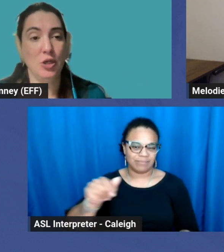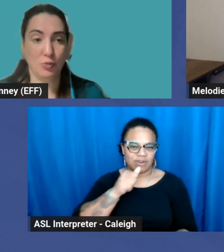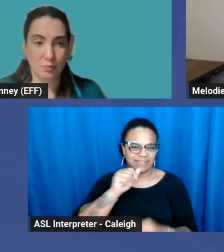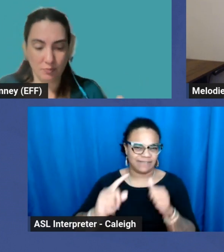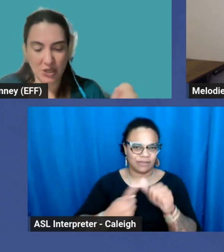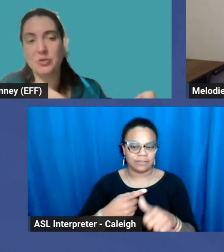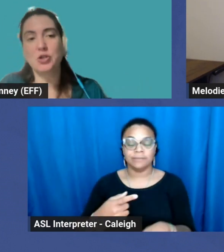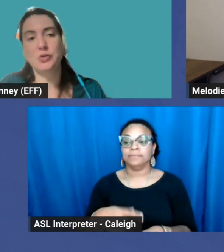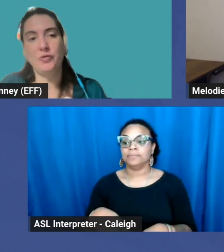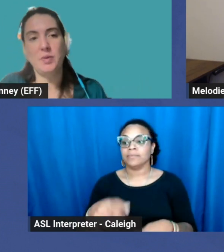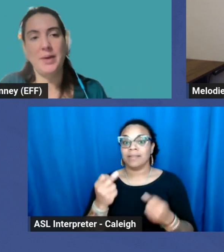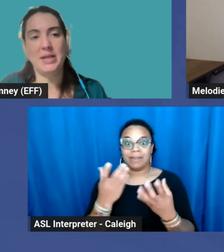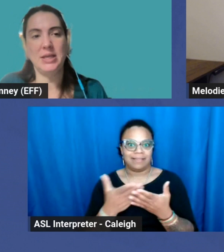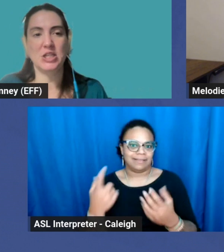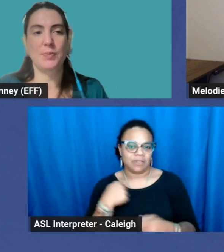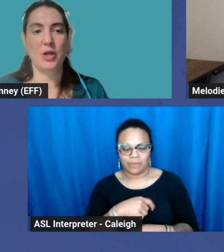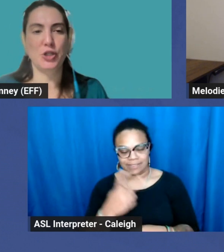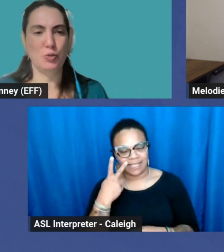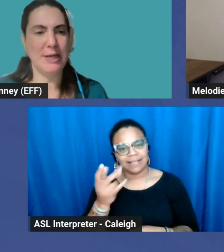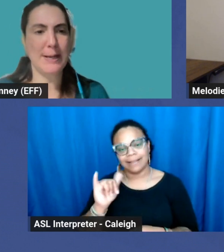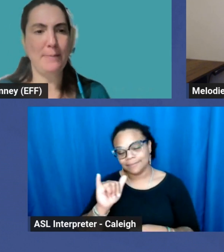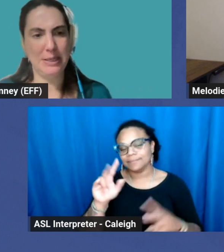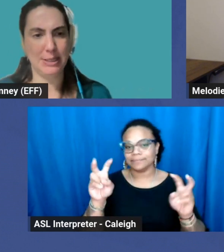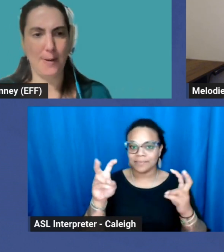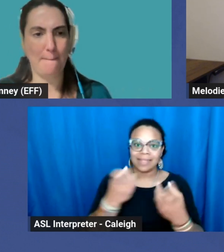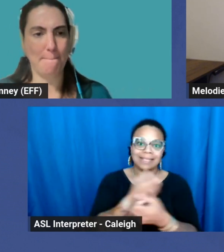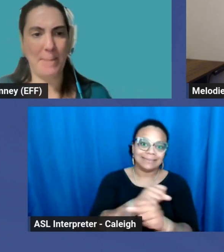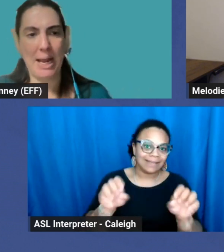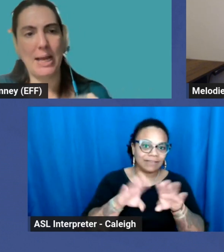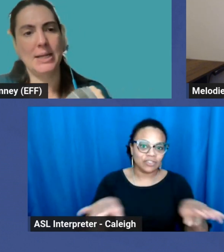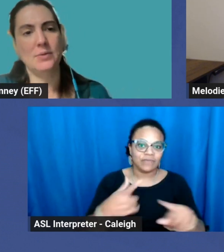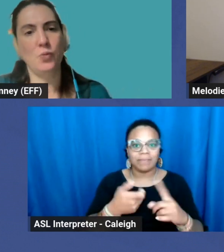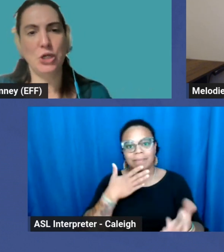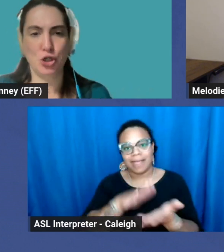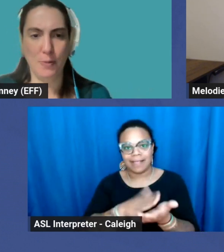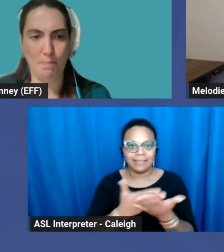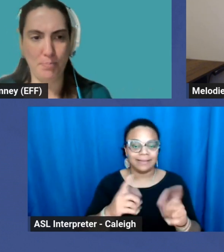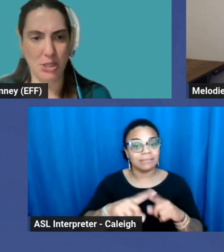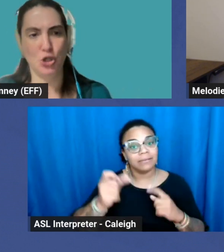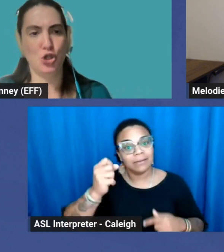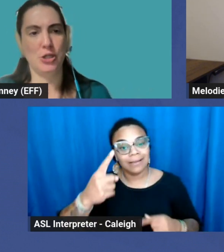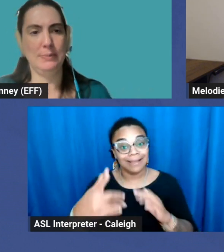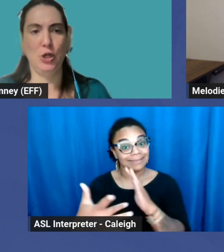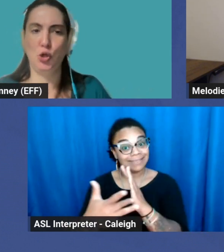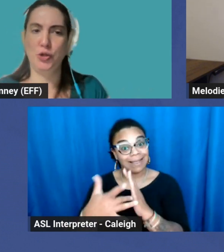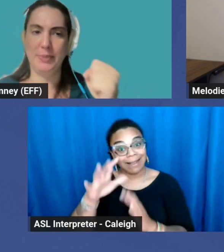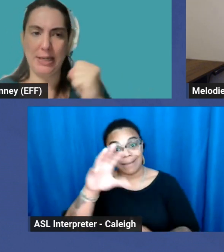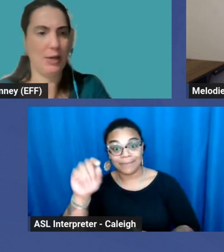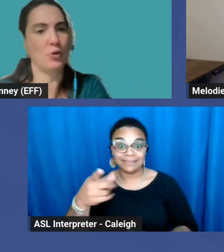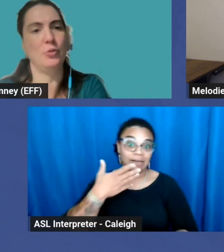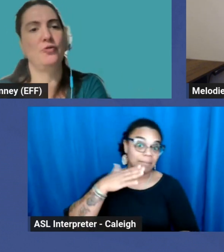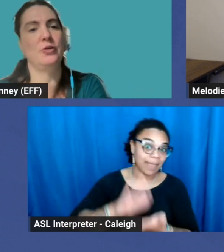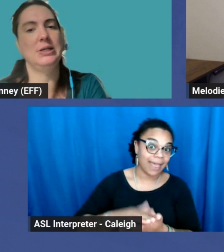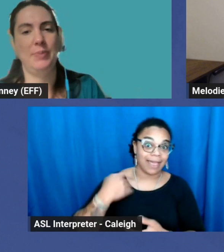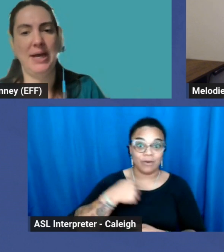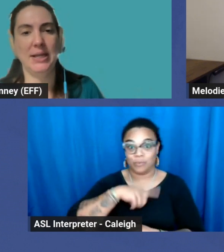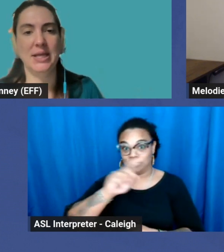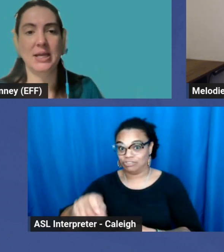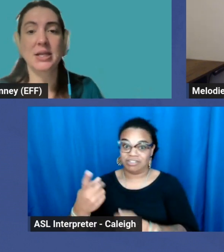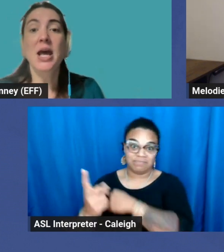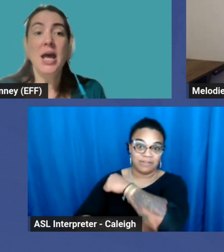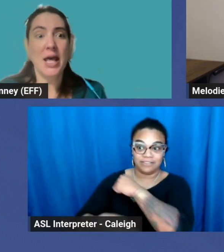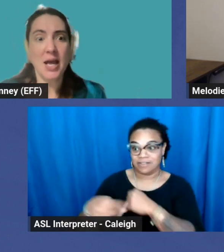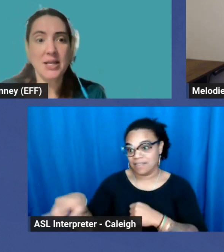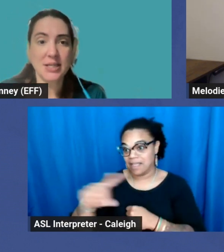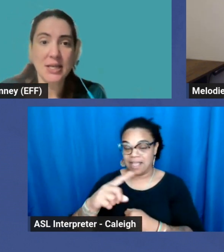seeing, save the children from the bad things, but also tech companies are bad and we should punish them and hold them accountable for these bad